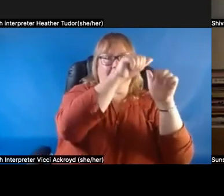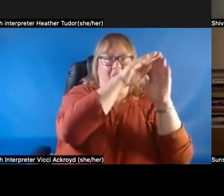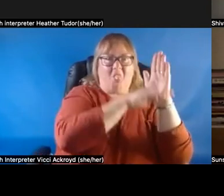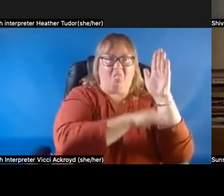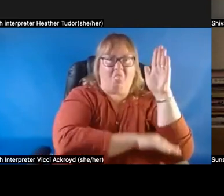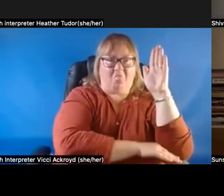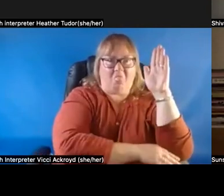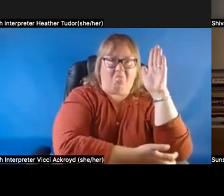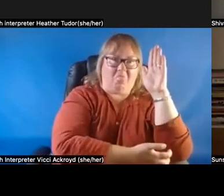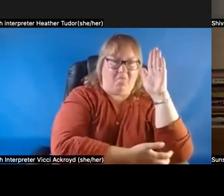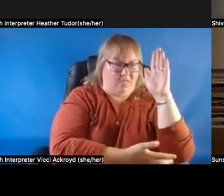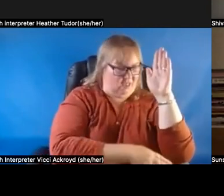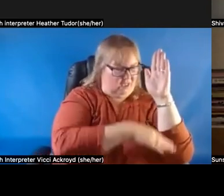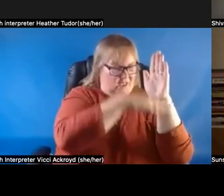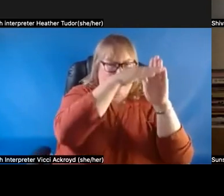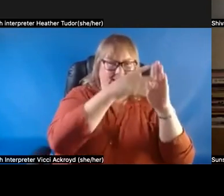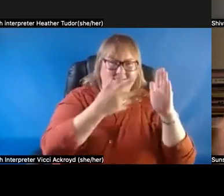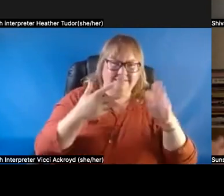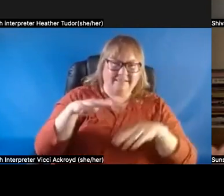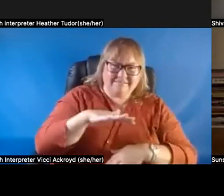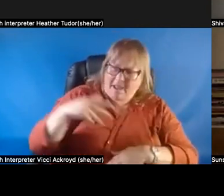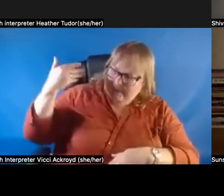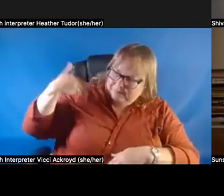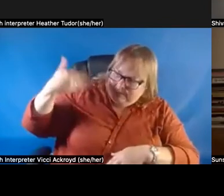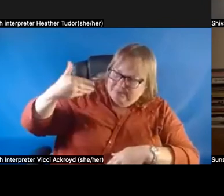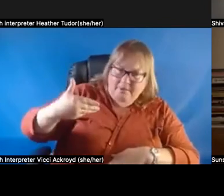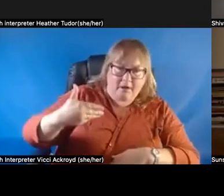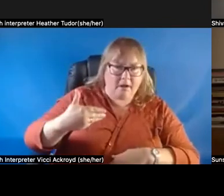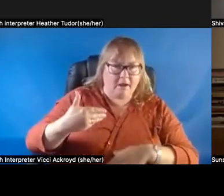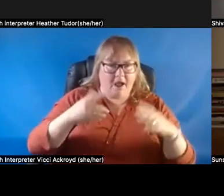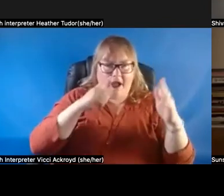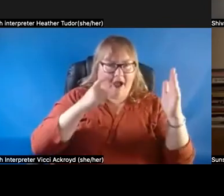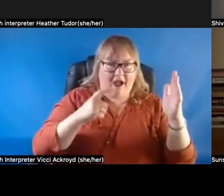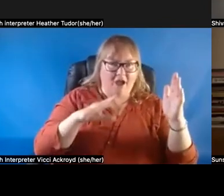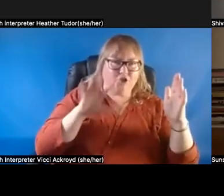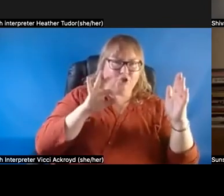predetermination of what a person's potential could be in their lives.